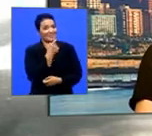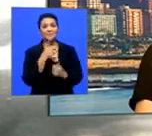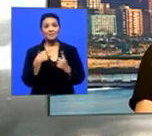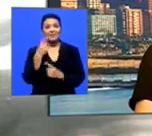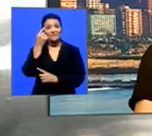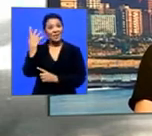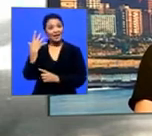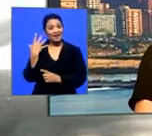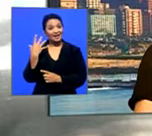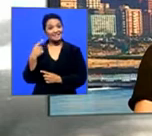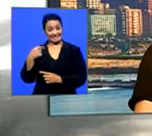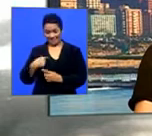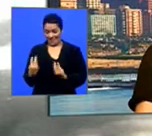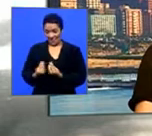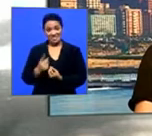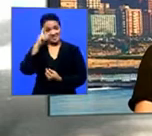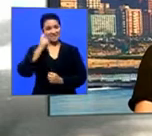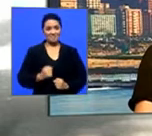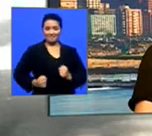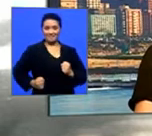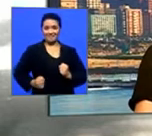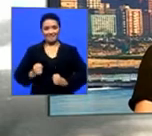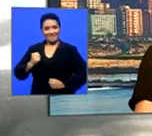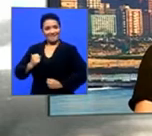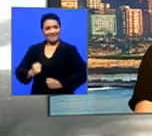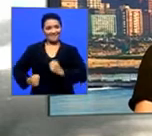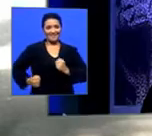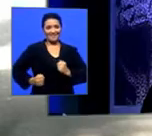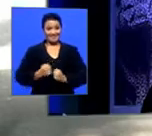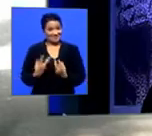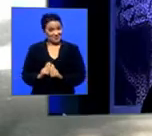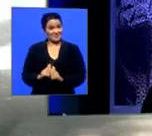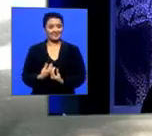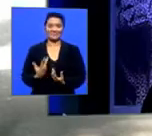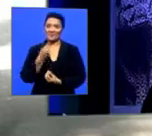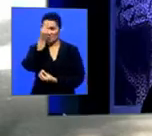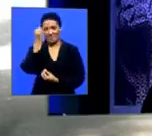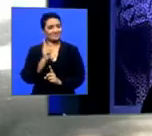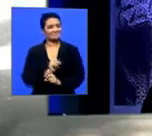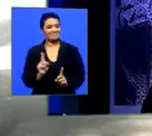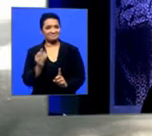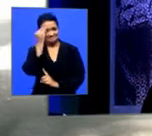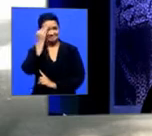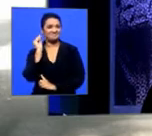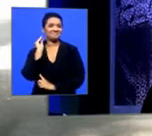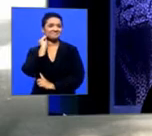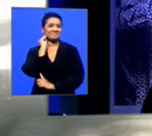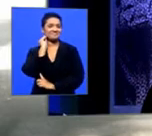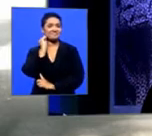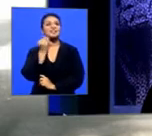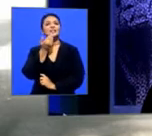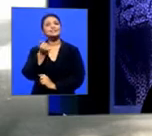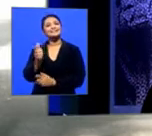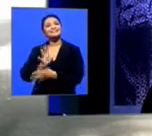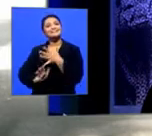forget, dancing with Madiba in front of about 1,000 people. Oh, wow. And as we wrap it up, Penny, just tell us, if you could just sum up